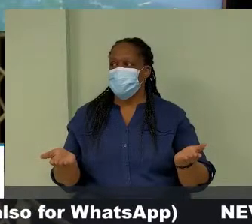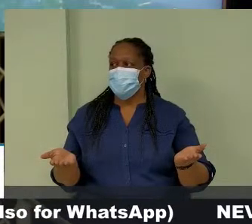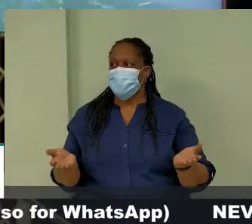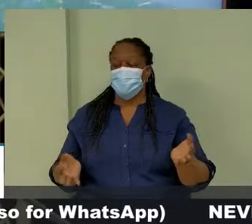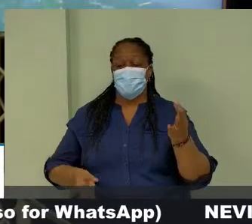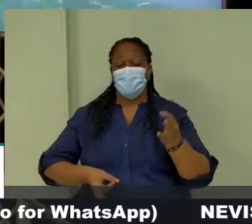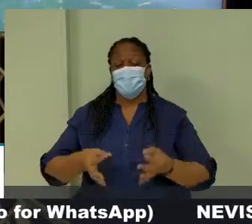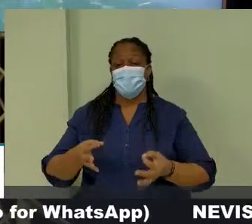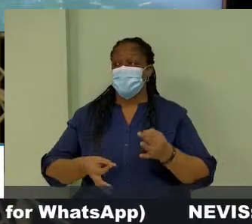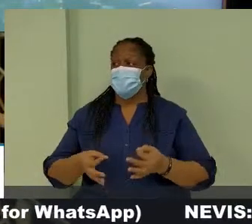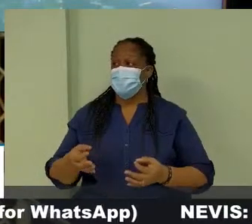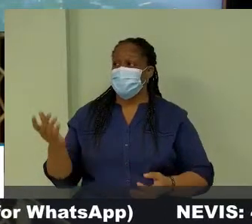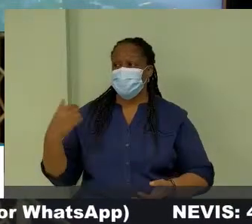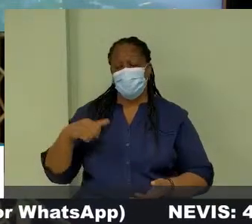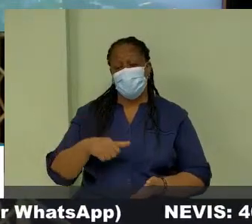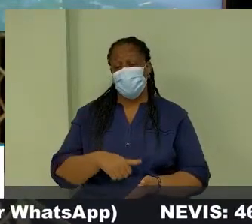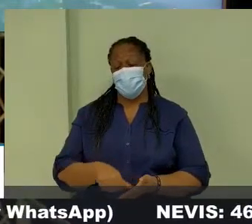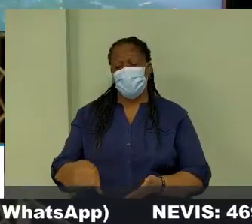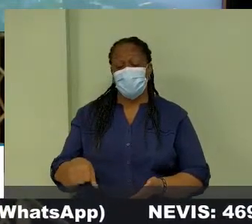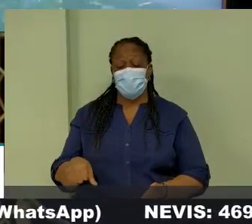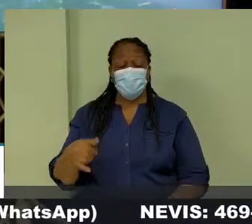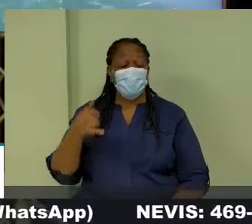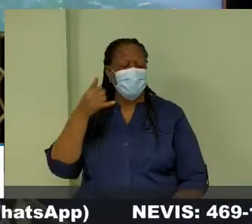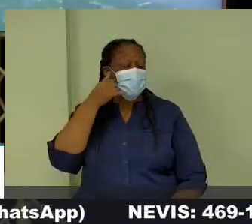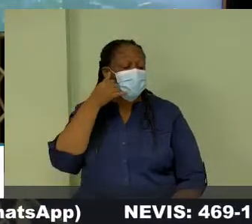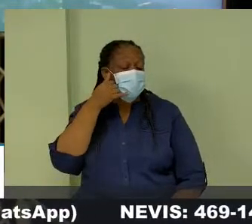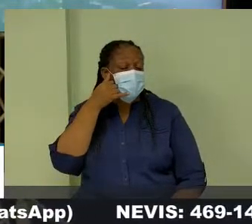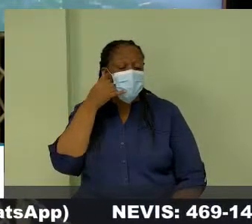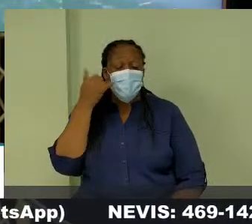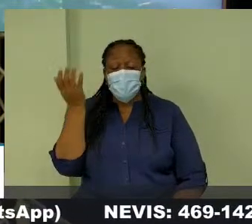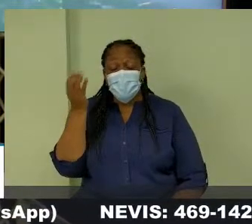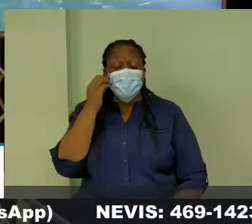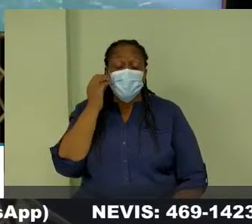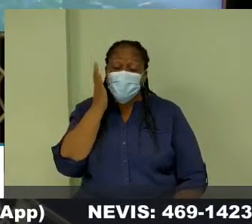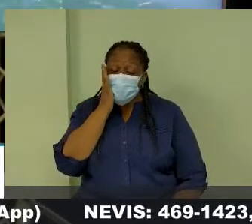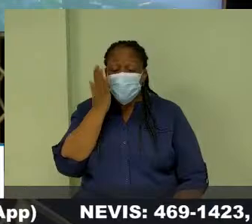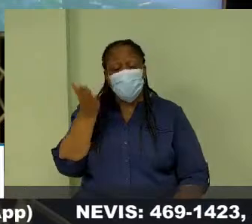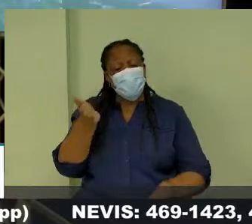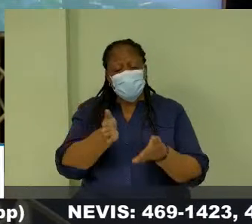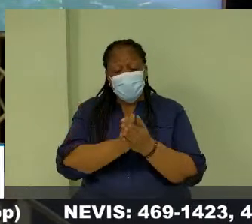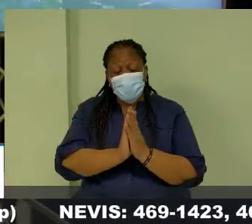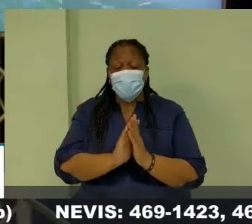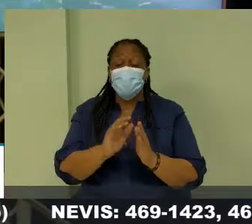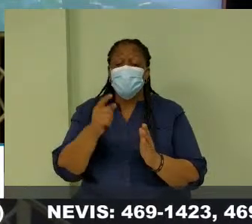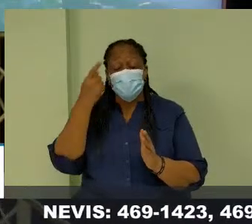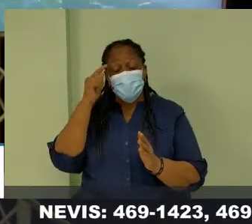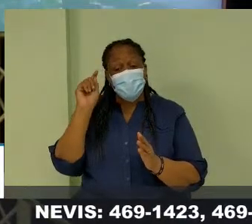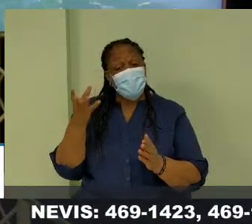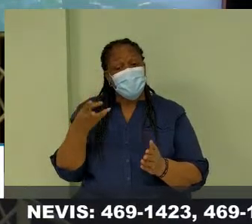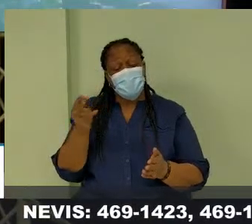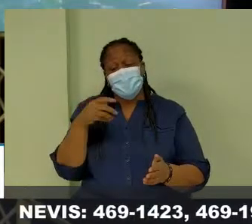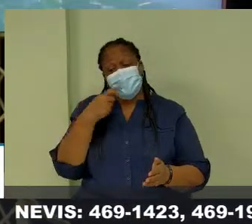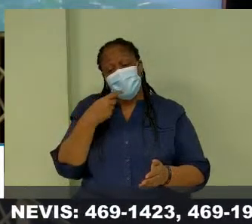branded hotels, you will have to call the front desk reservation, and then you will be given the cost